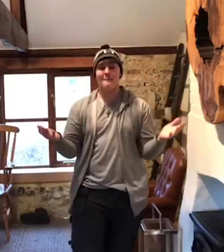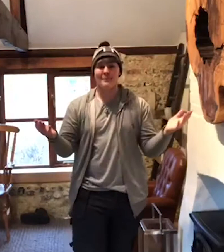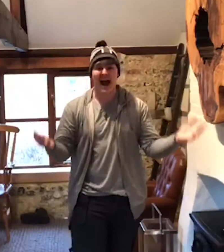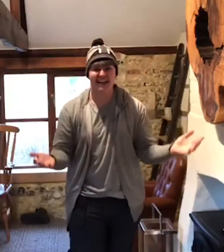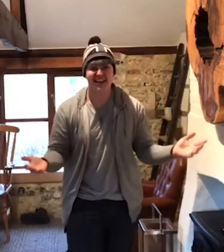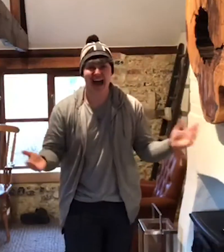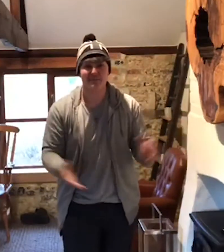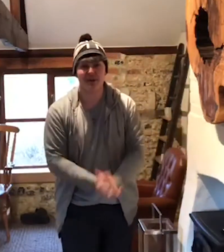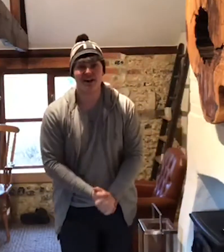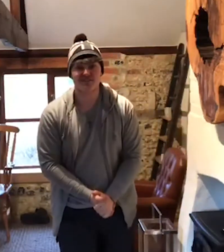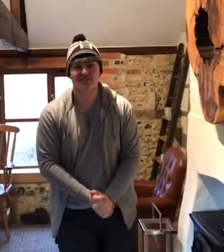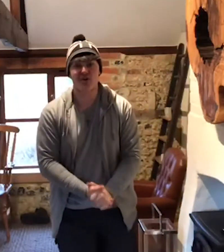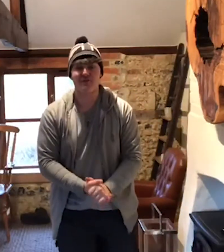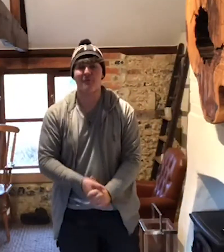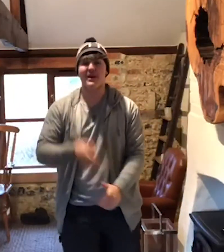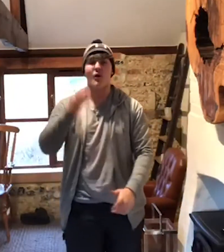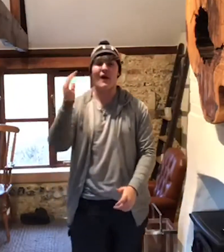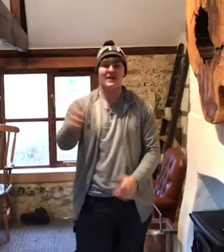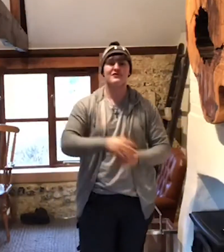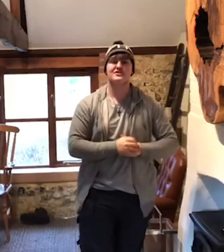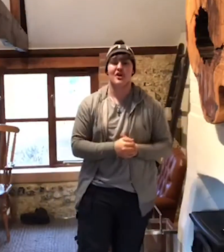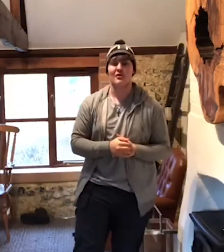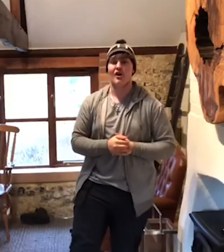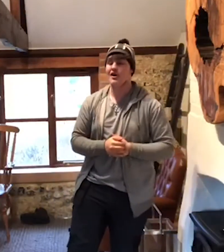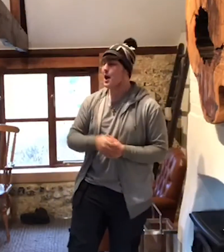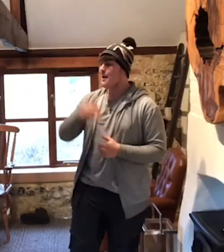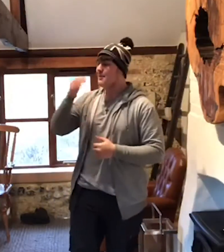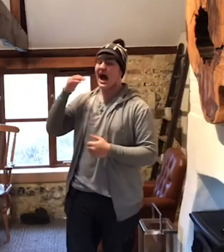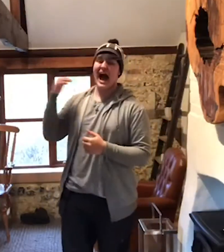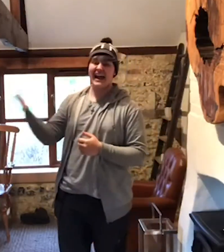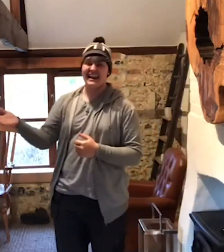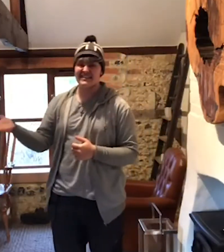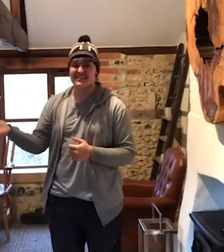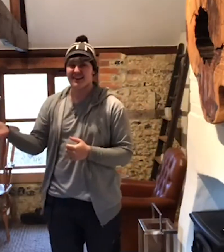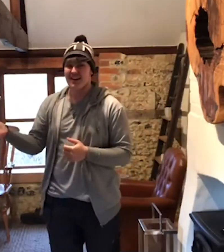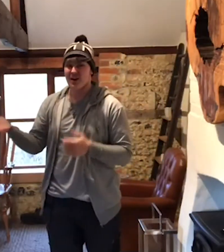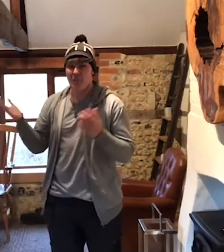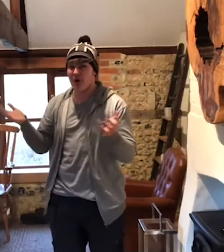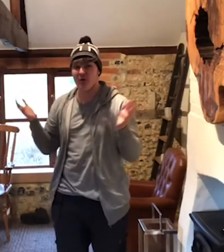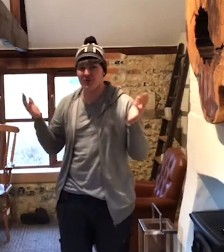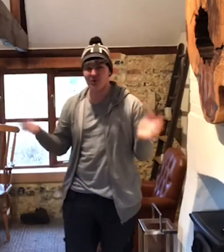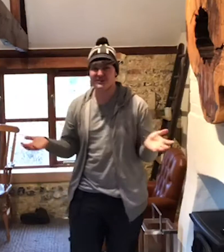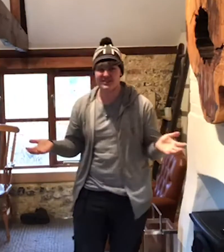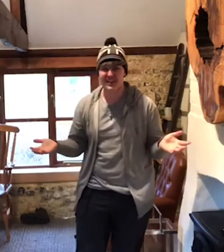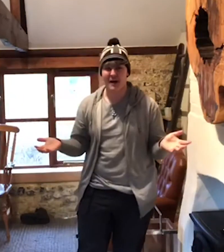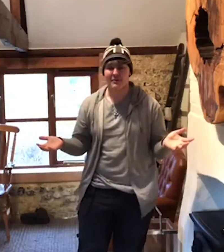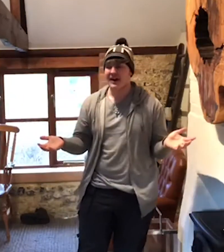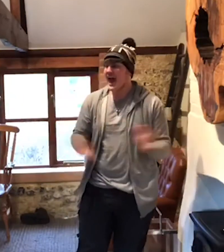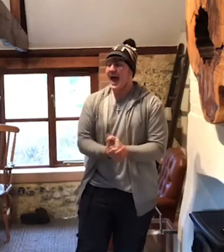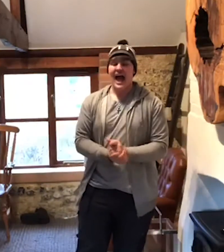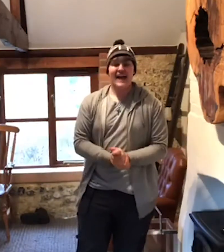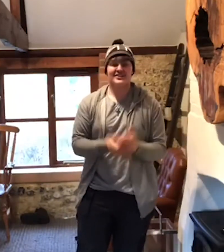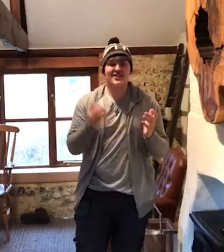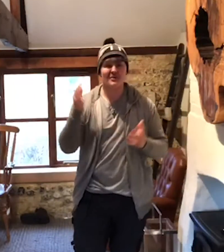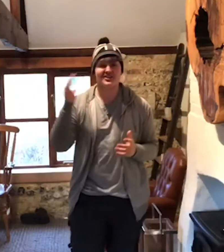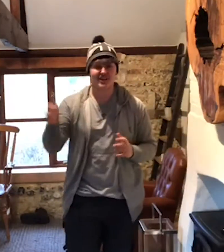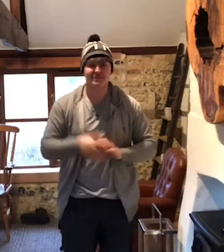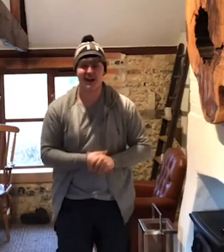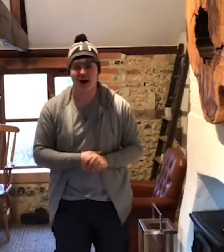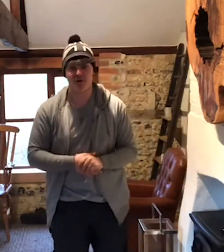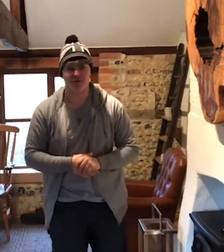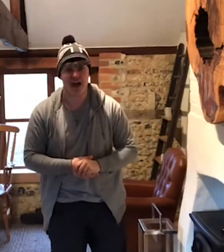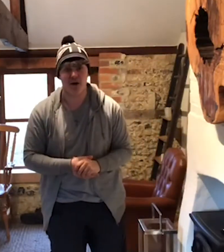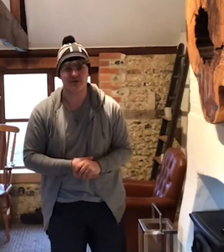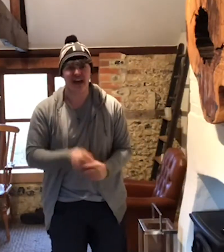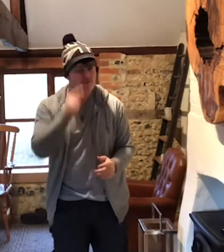have come back and we are sorry for being away for so long, but Alice got put on the naughty step and she's only just